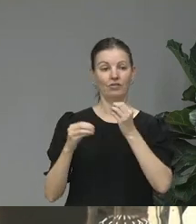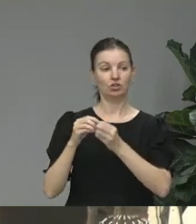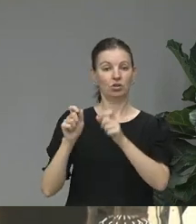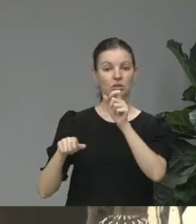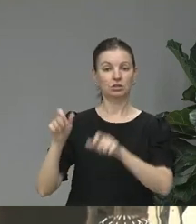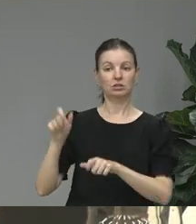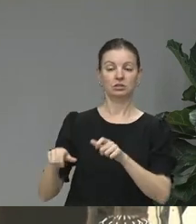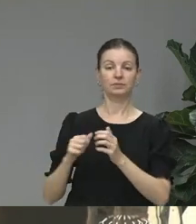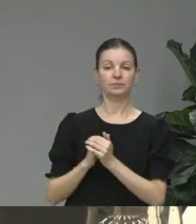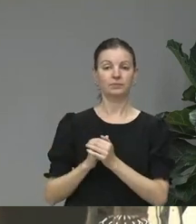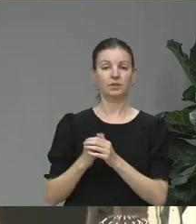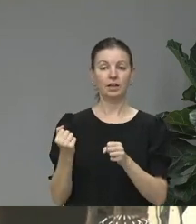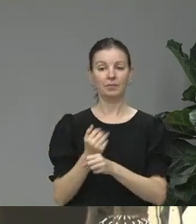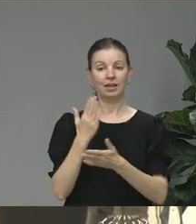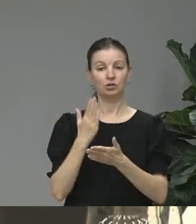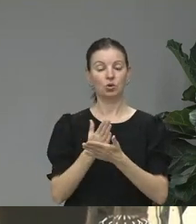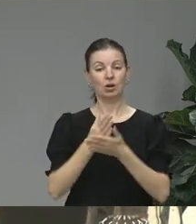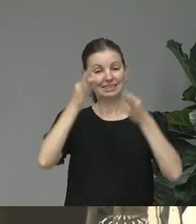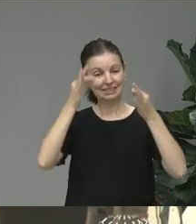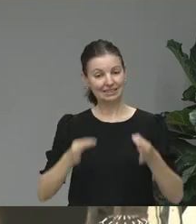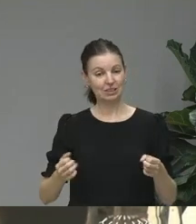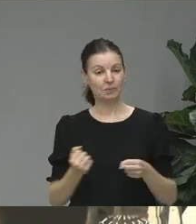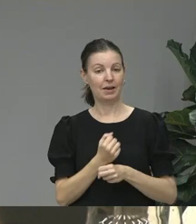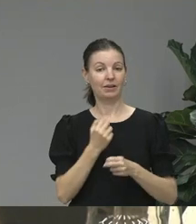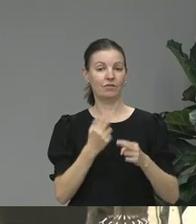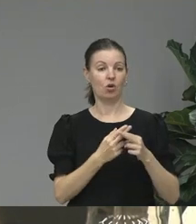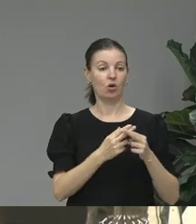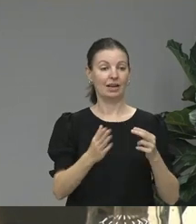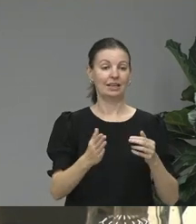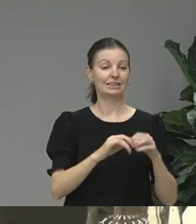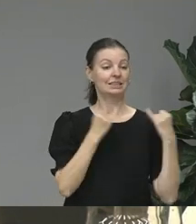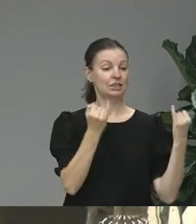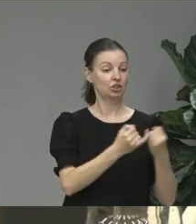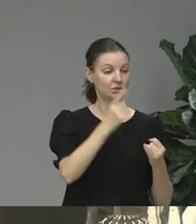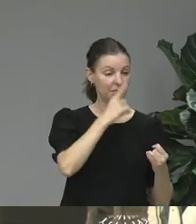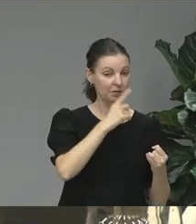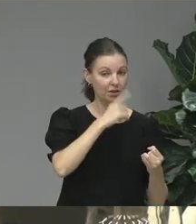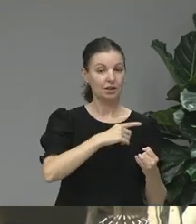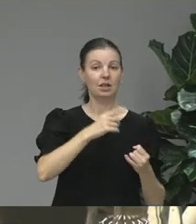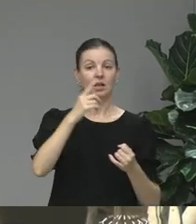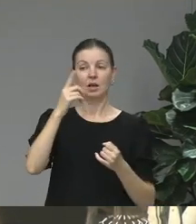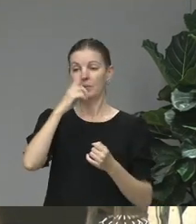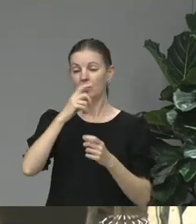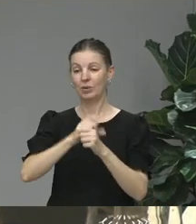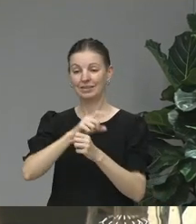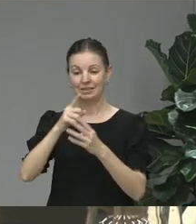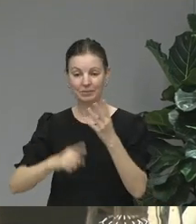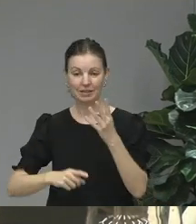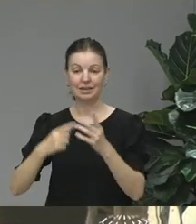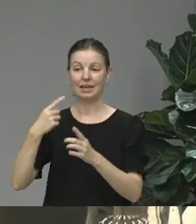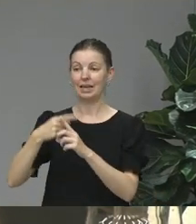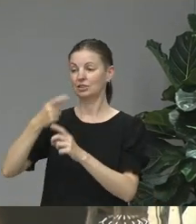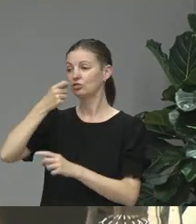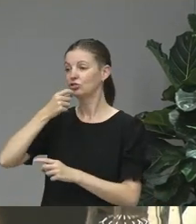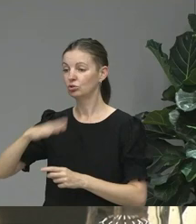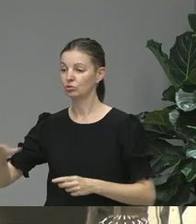in decision-making of Indigenous peoples, persons with disability and children. And the second one is a duty to ensure equal